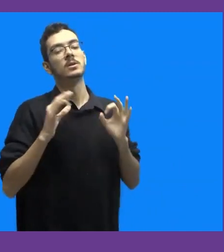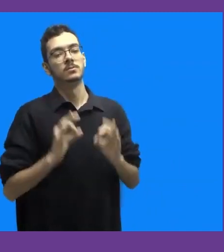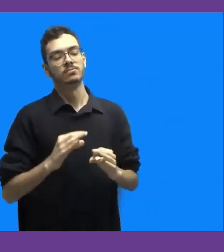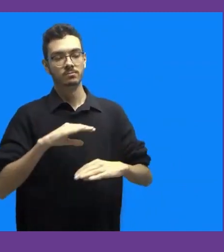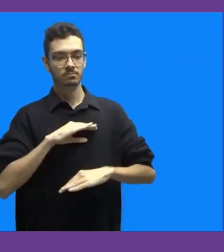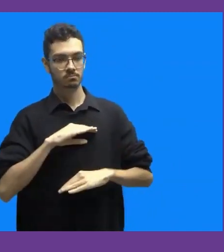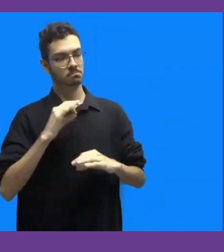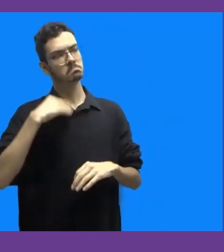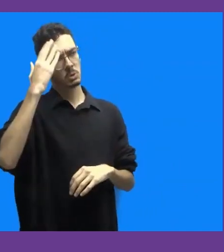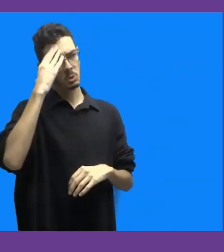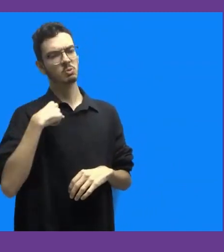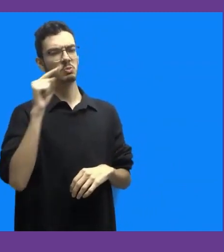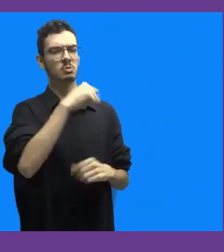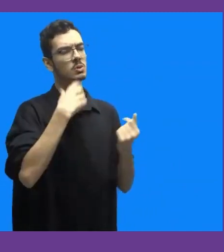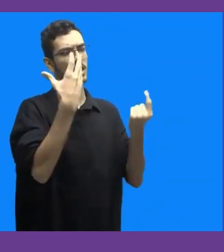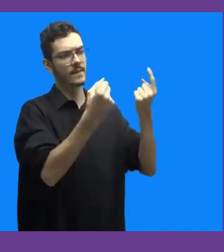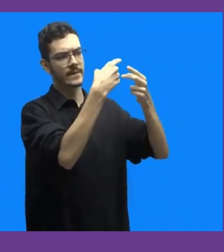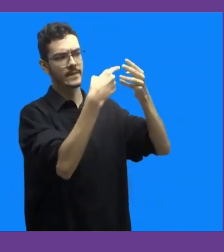not interesting to,